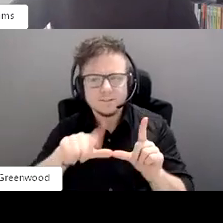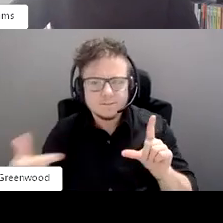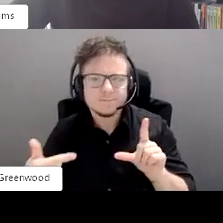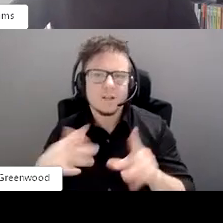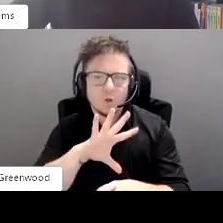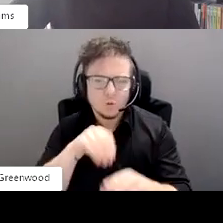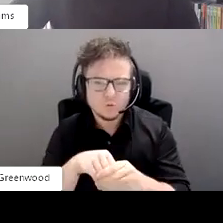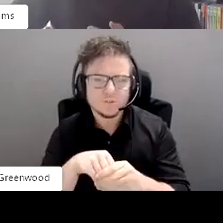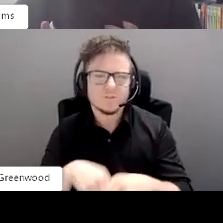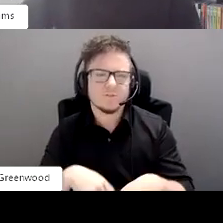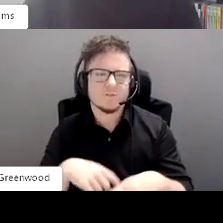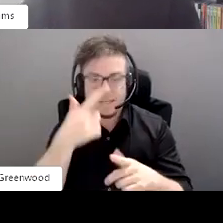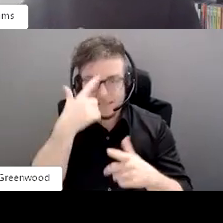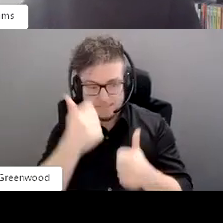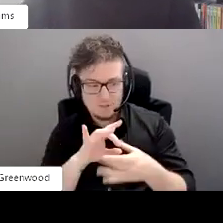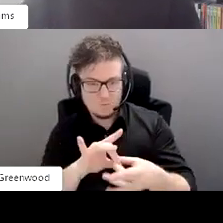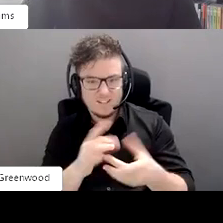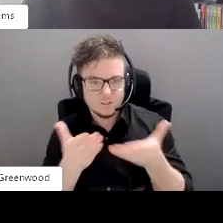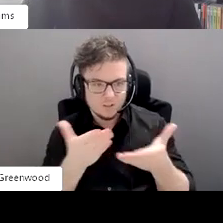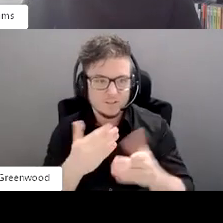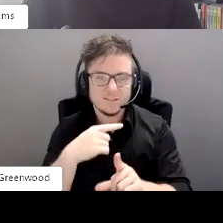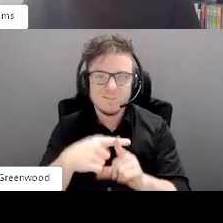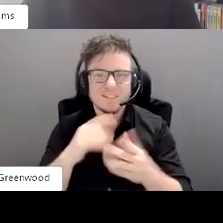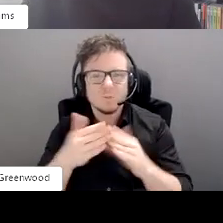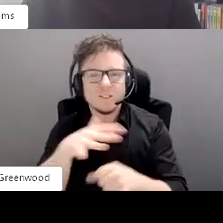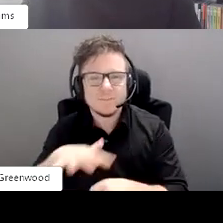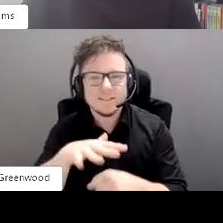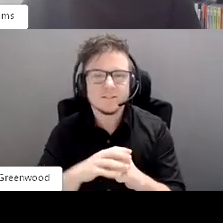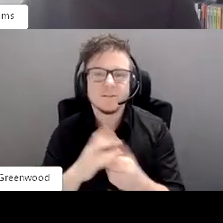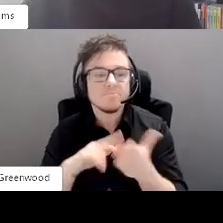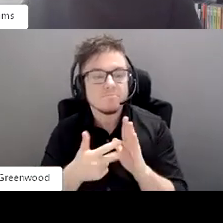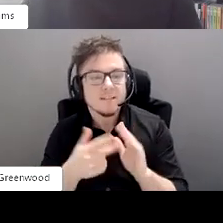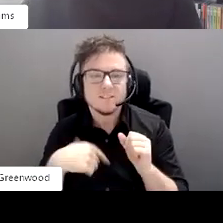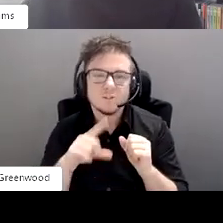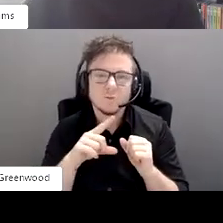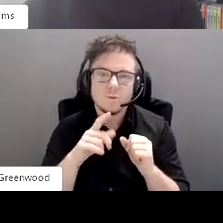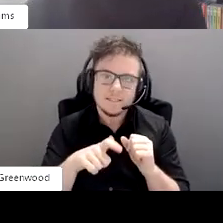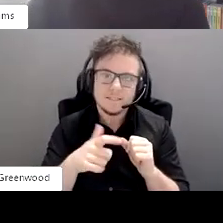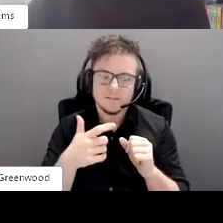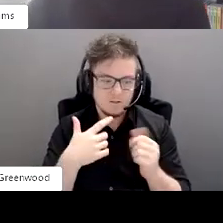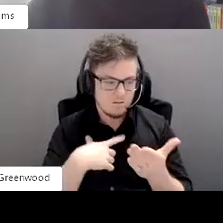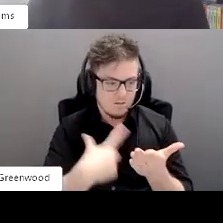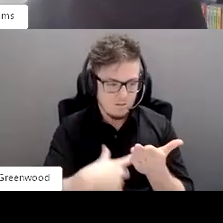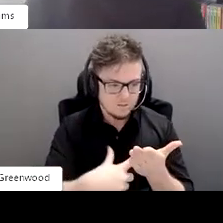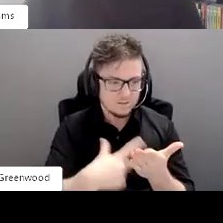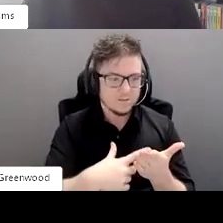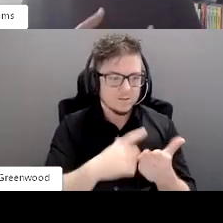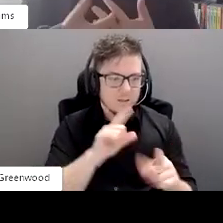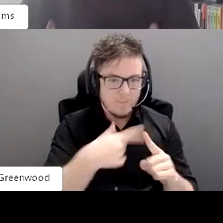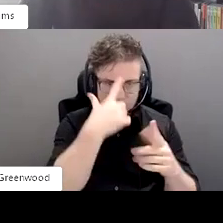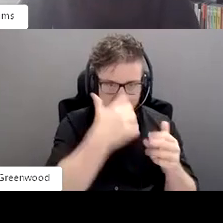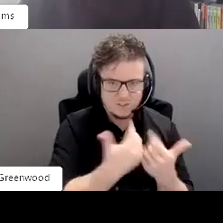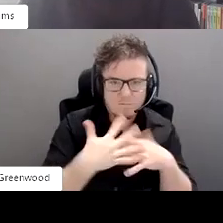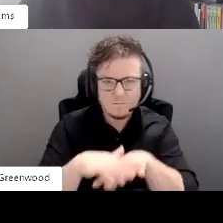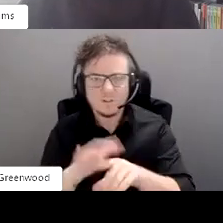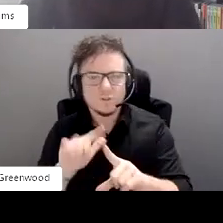community spaces. This includes integrating discussions about dementia into existing queer and trans support and social groups, and creating